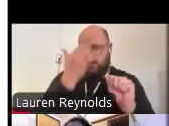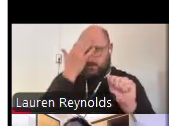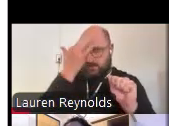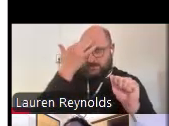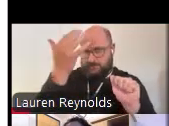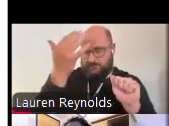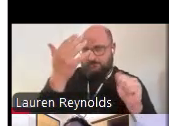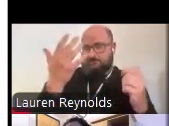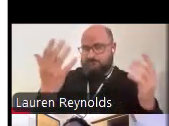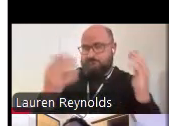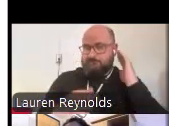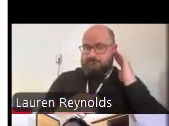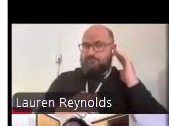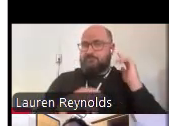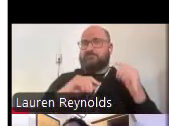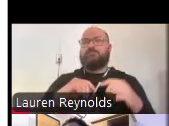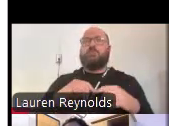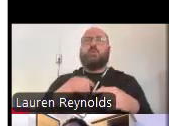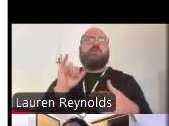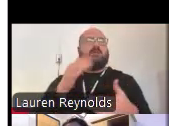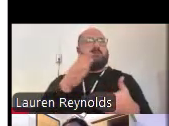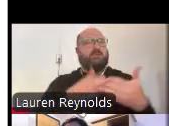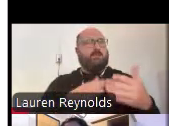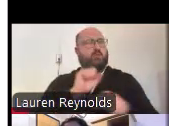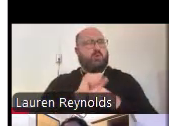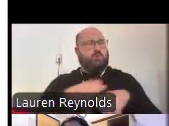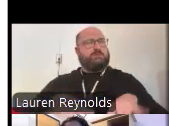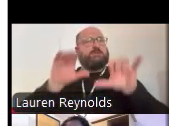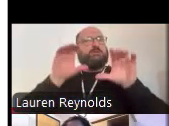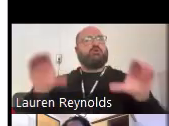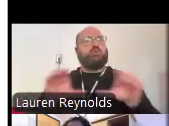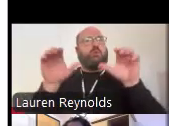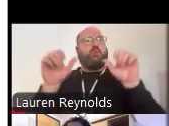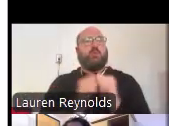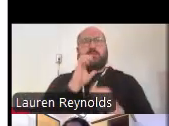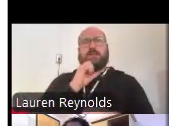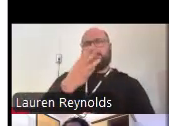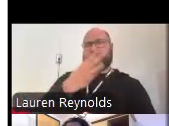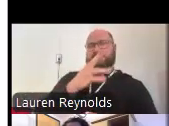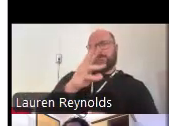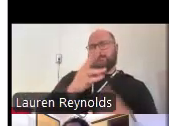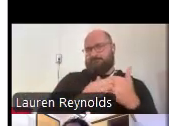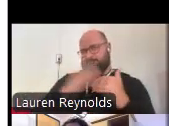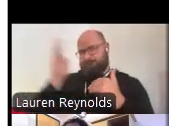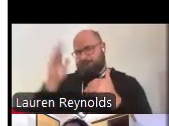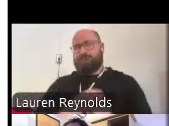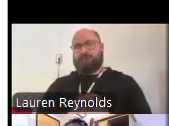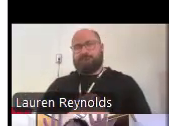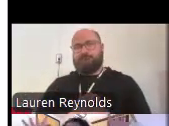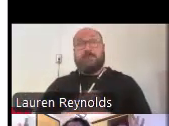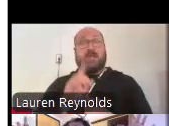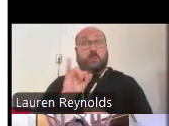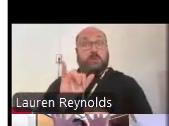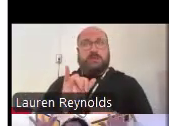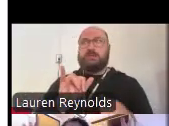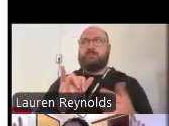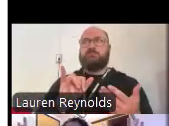into adulthood. So that is some of the work that we are doing with our 16-year-olds. And then, really understanding